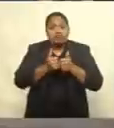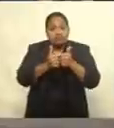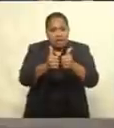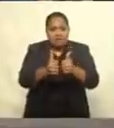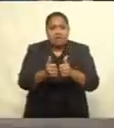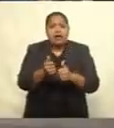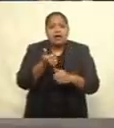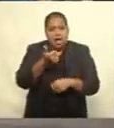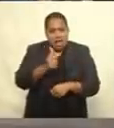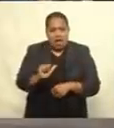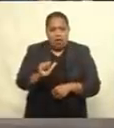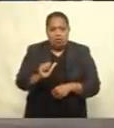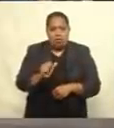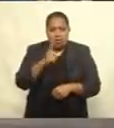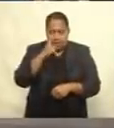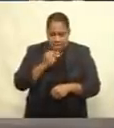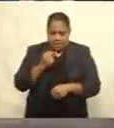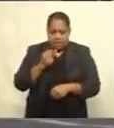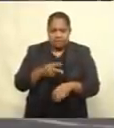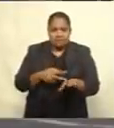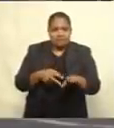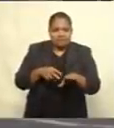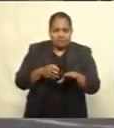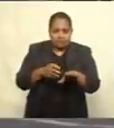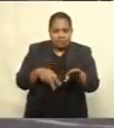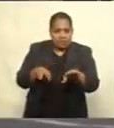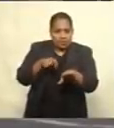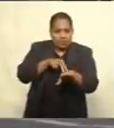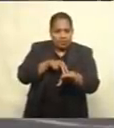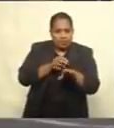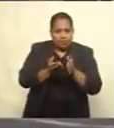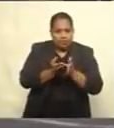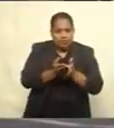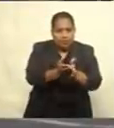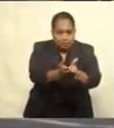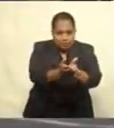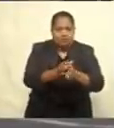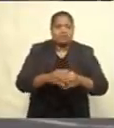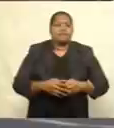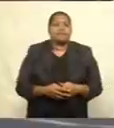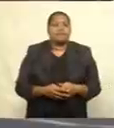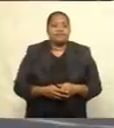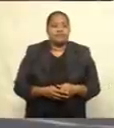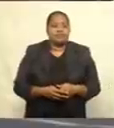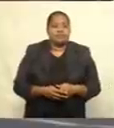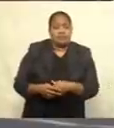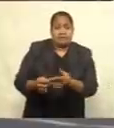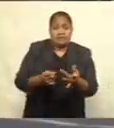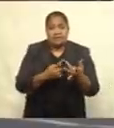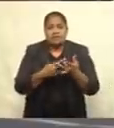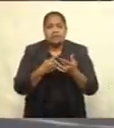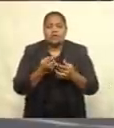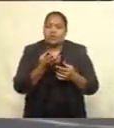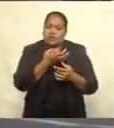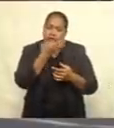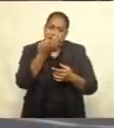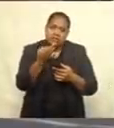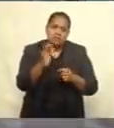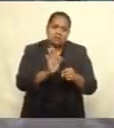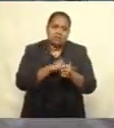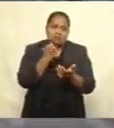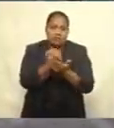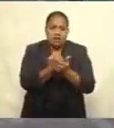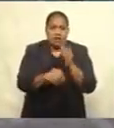to move cargo and trucks from the vessel. Seafarers and shore-based workers have been urged to ensure that precautionary measures are